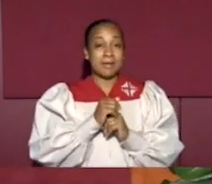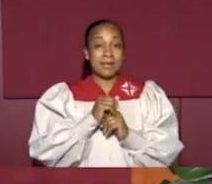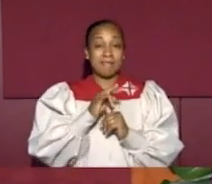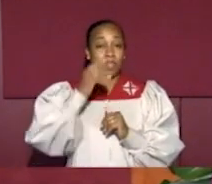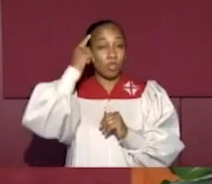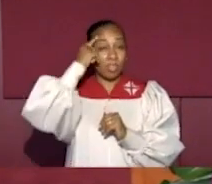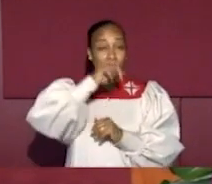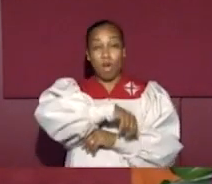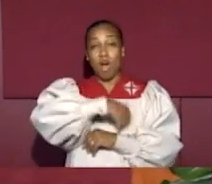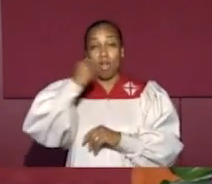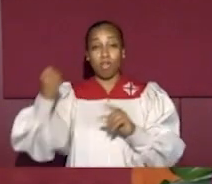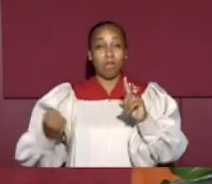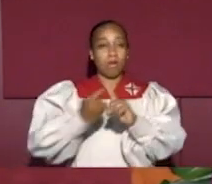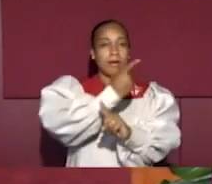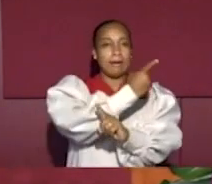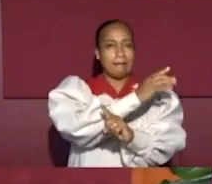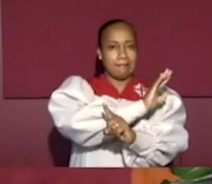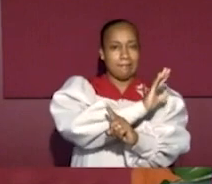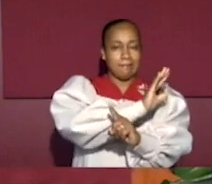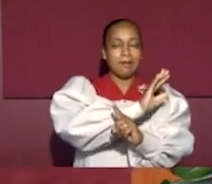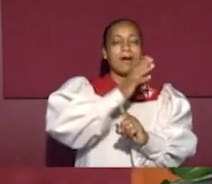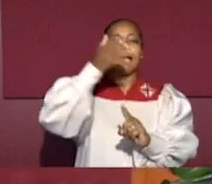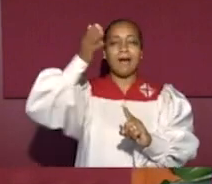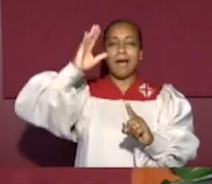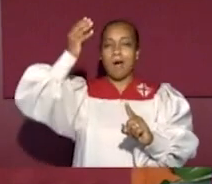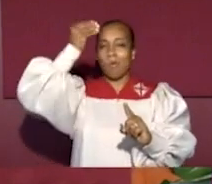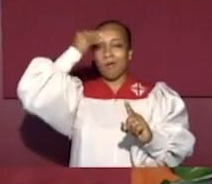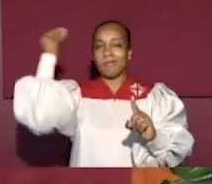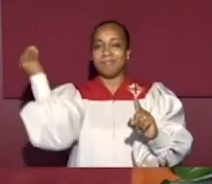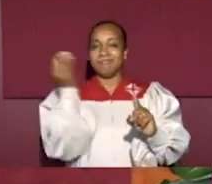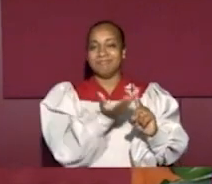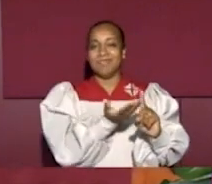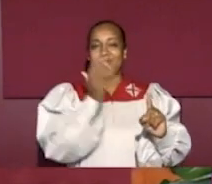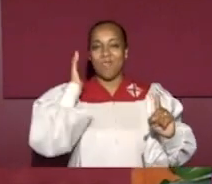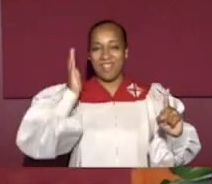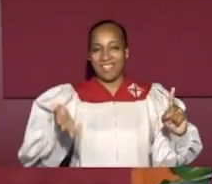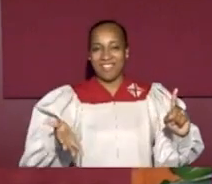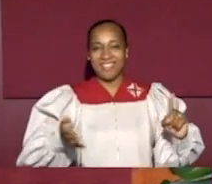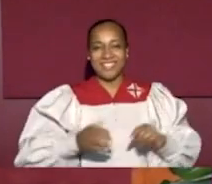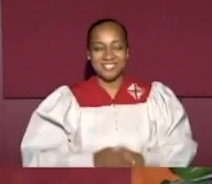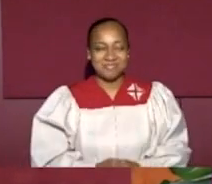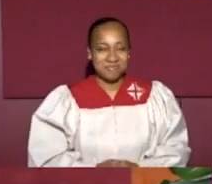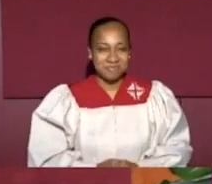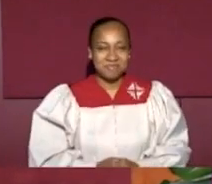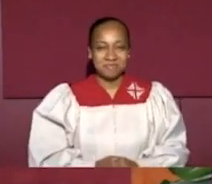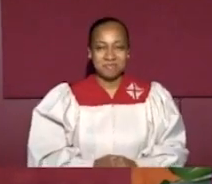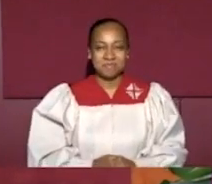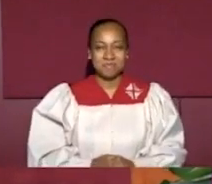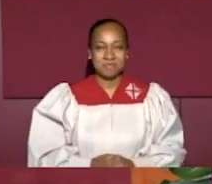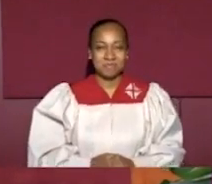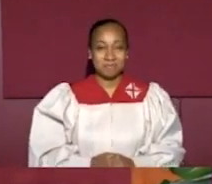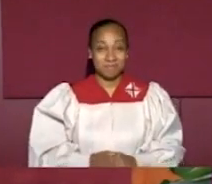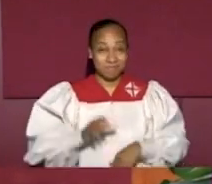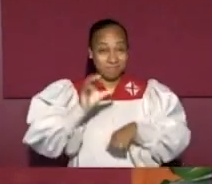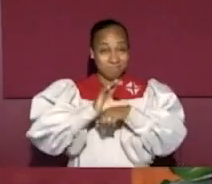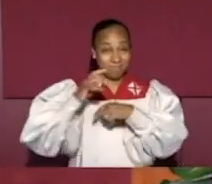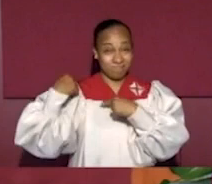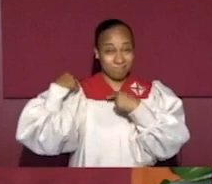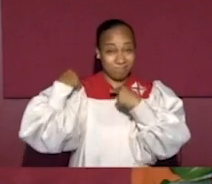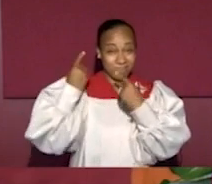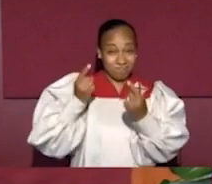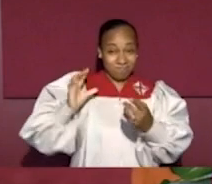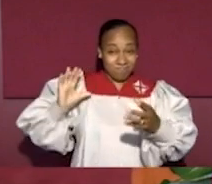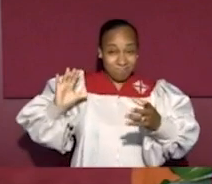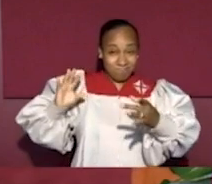be otherwise minded, God shall reveal even this unto you." Church, we have learned over the